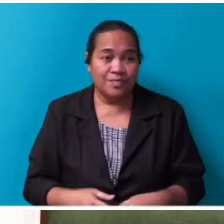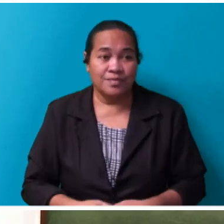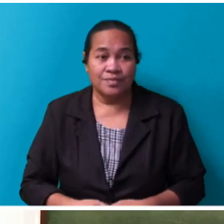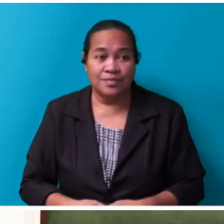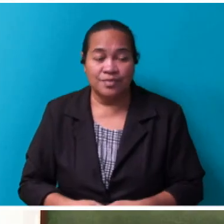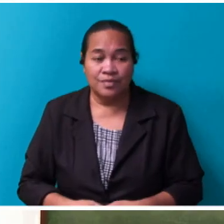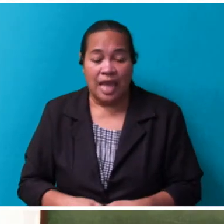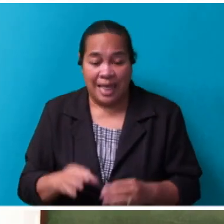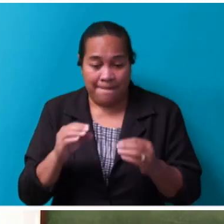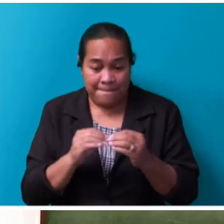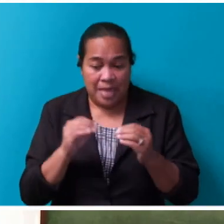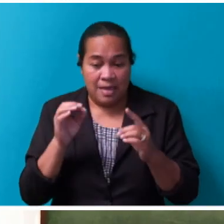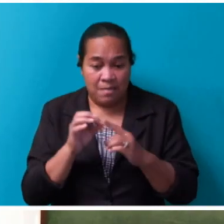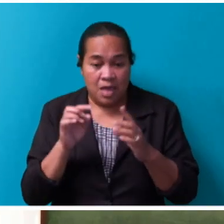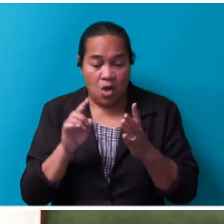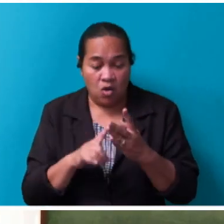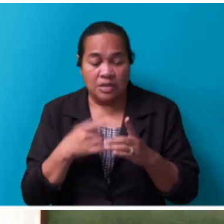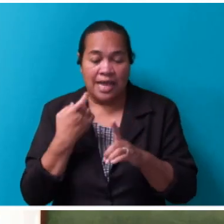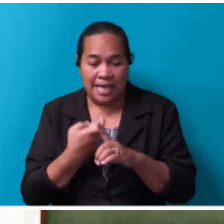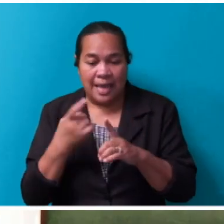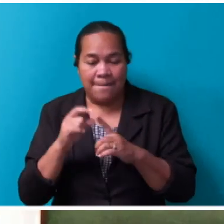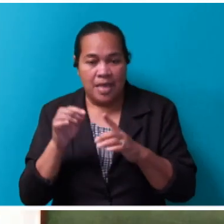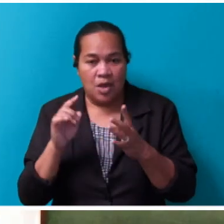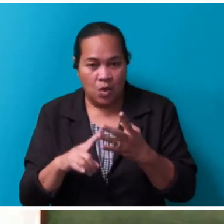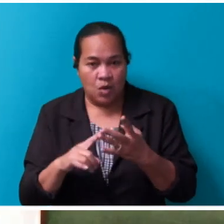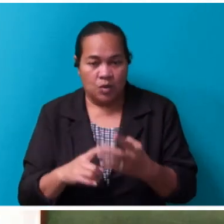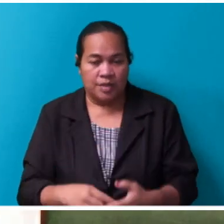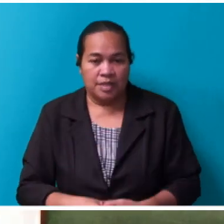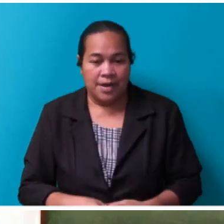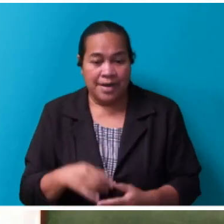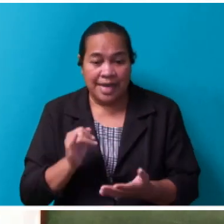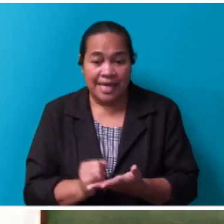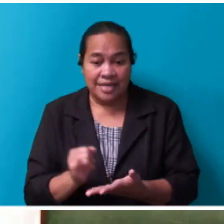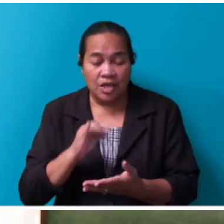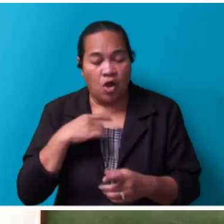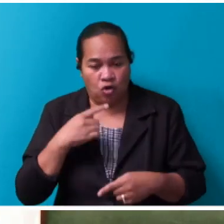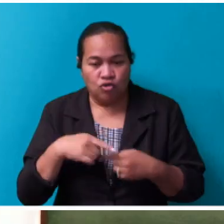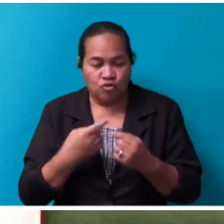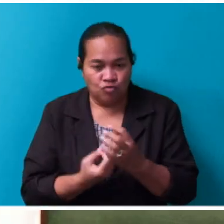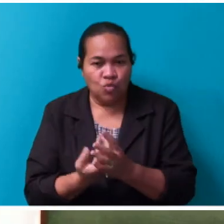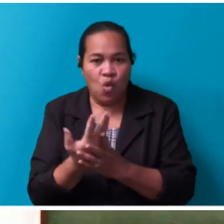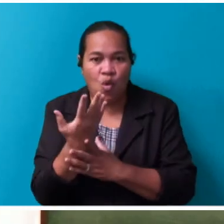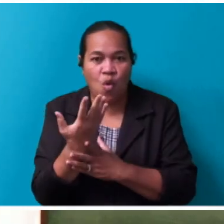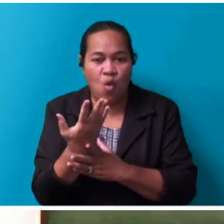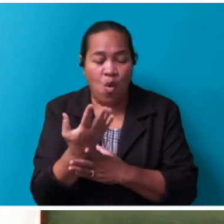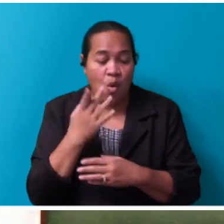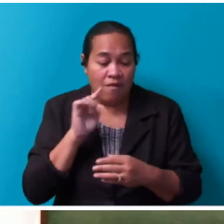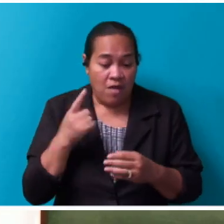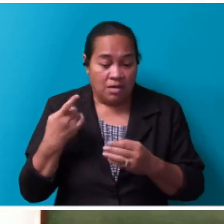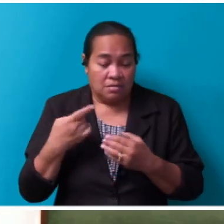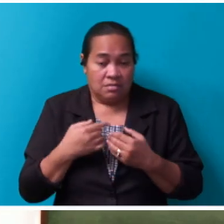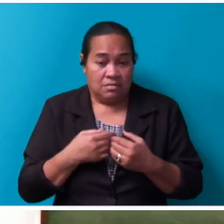the BPO, KPO industry continues to grow. From when we took